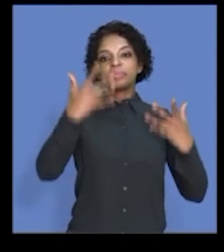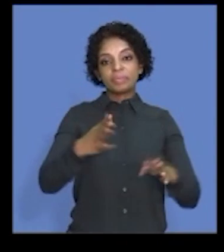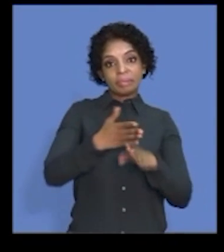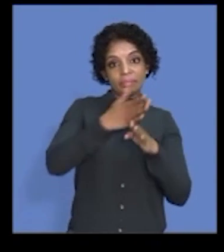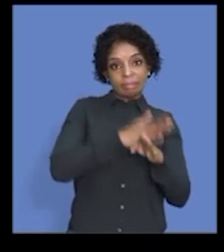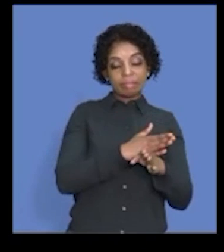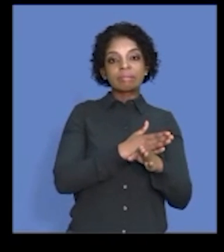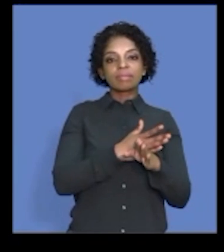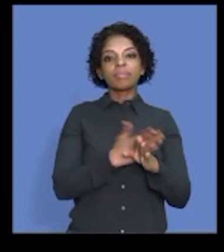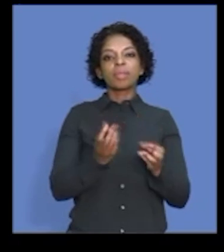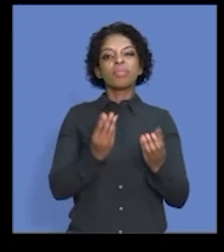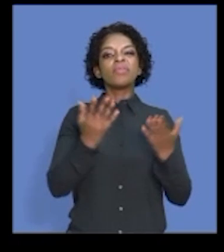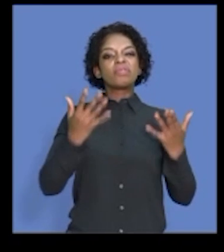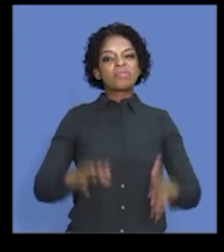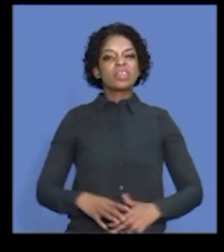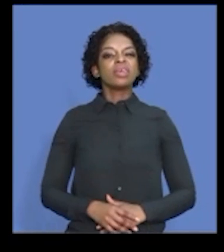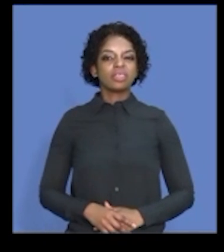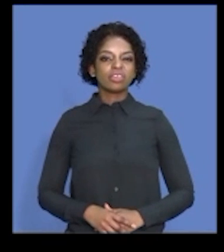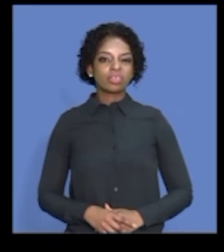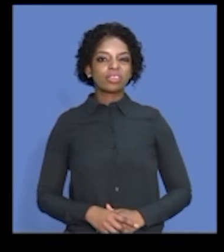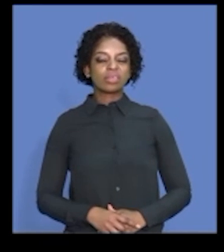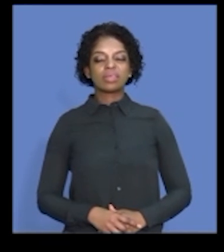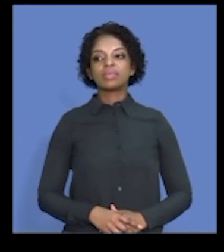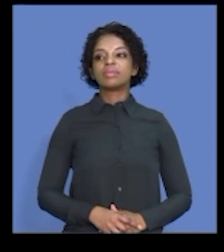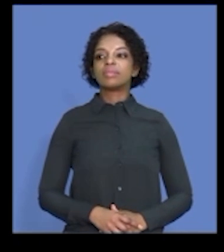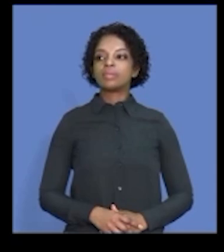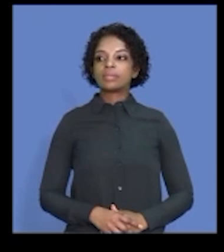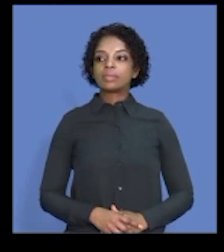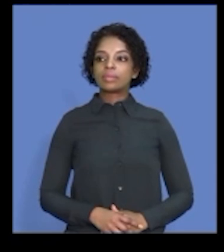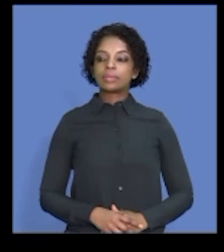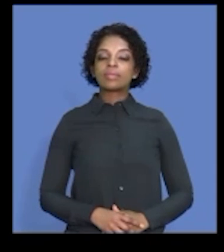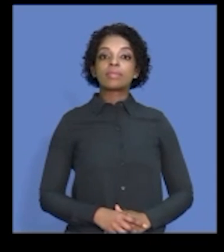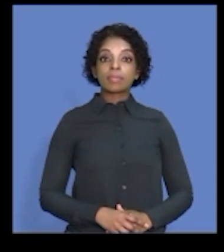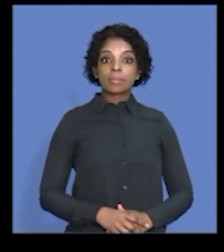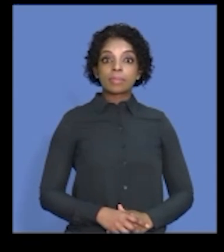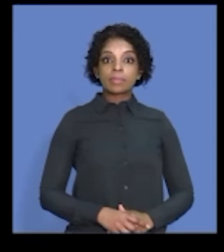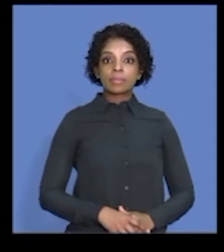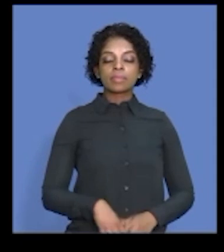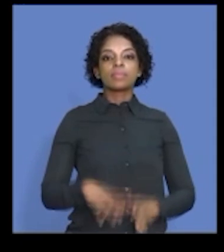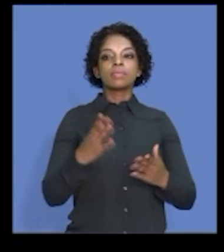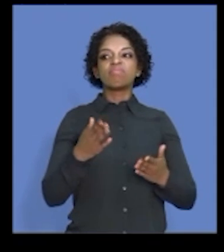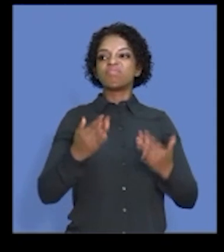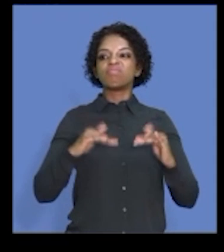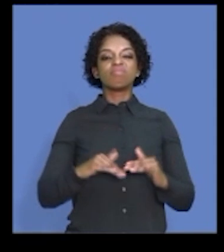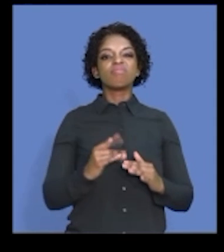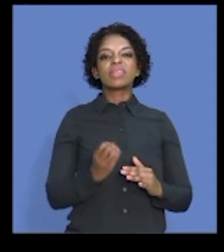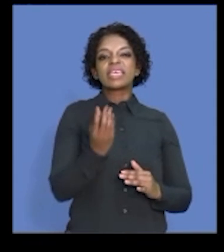here, right? And we are given our provision for bad debts to be